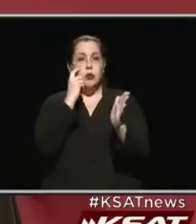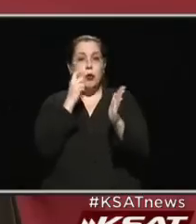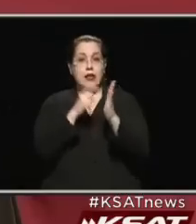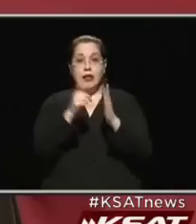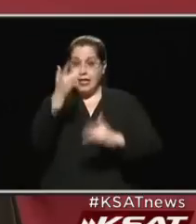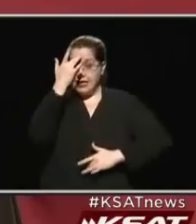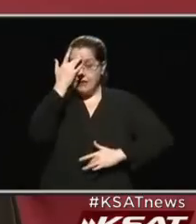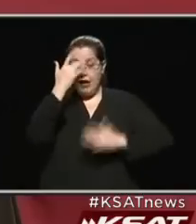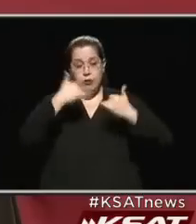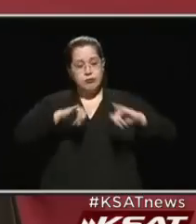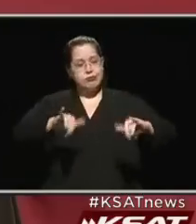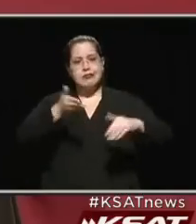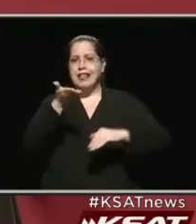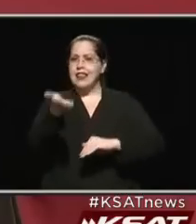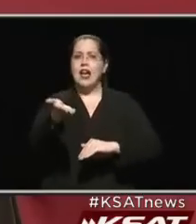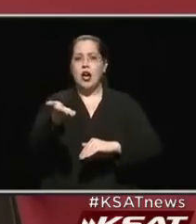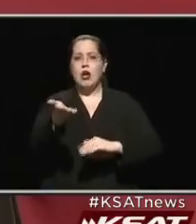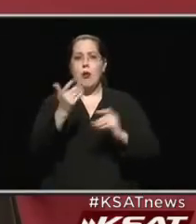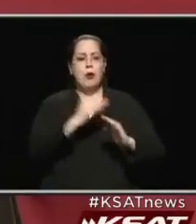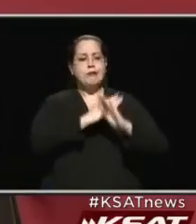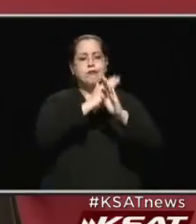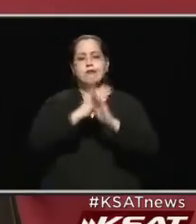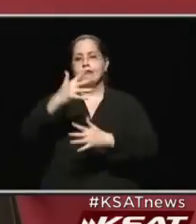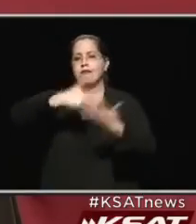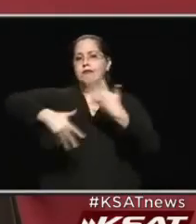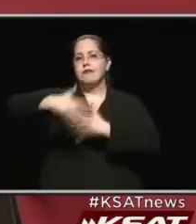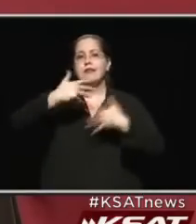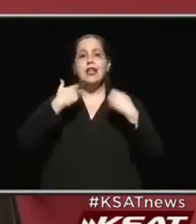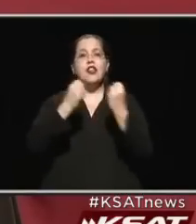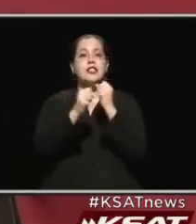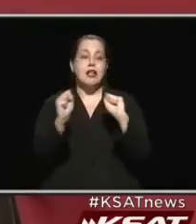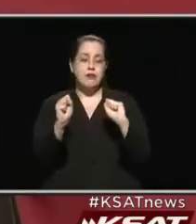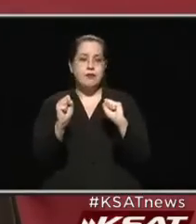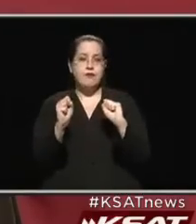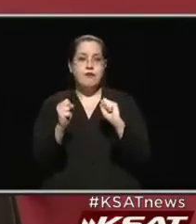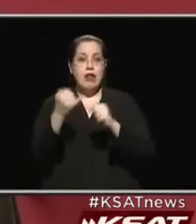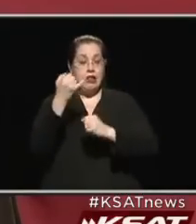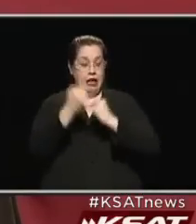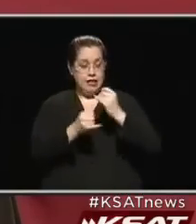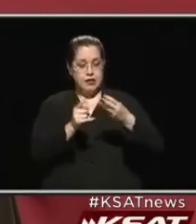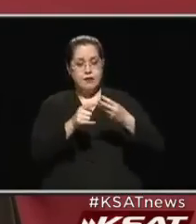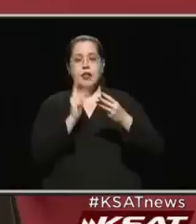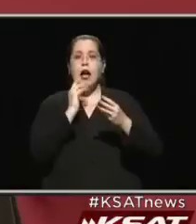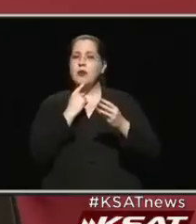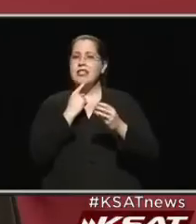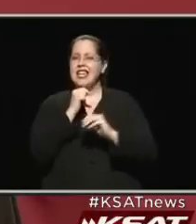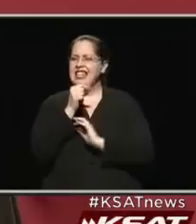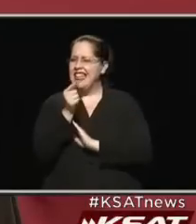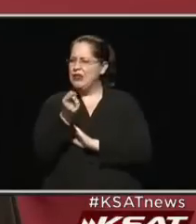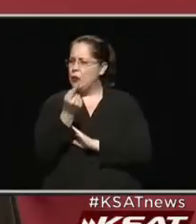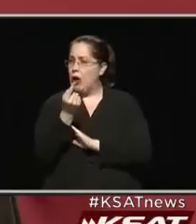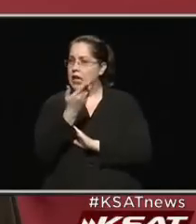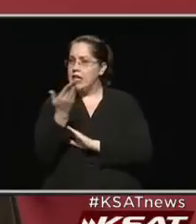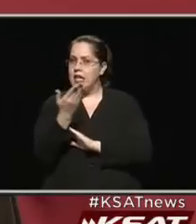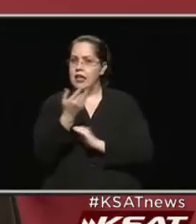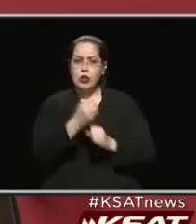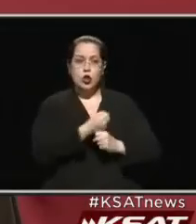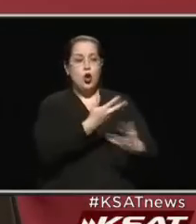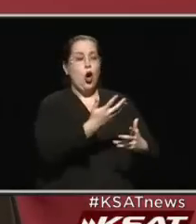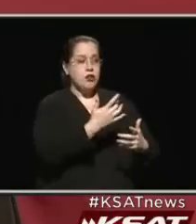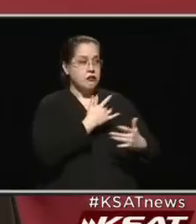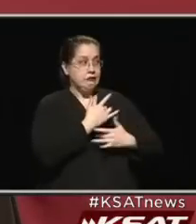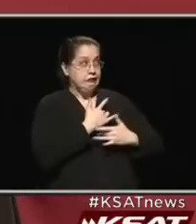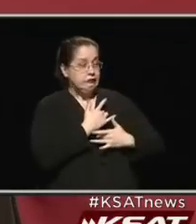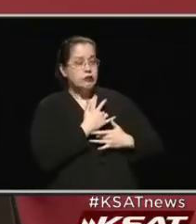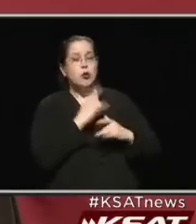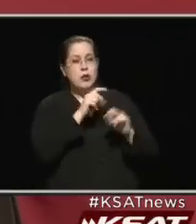this virus is out there, and we want to protect each other's health and safety. Lastly, I'll say that not one indicator triggers an alarm. We have to